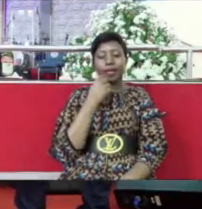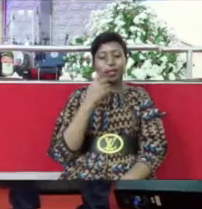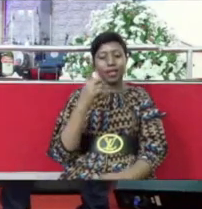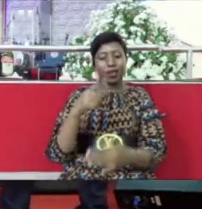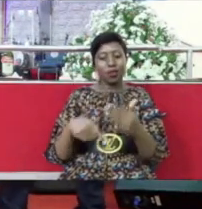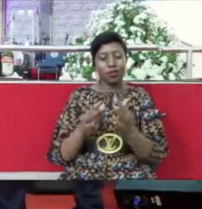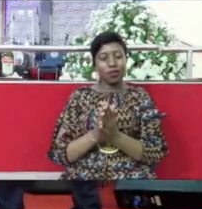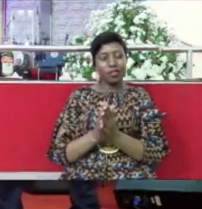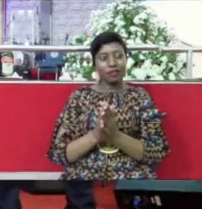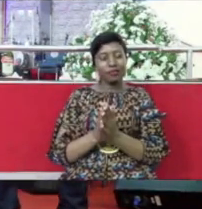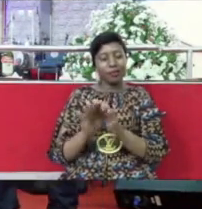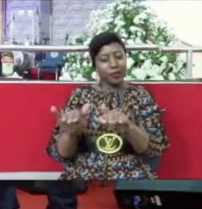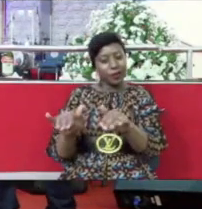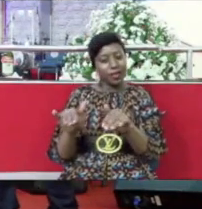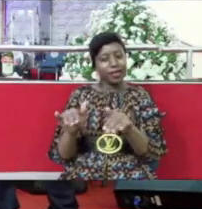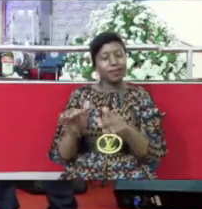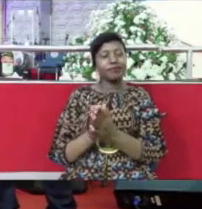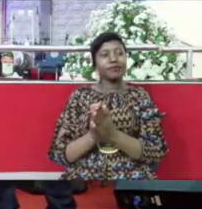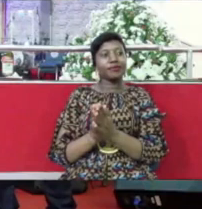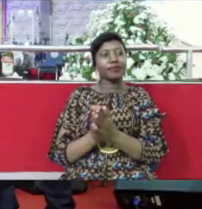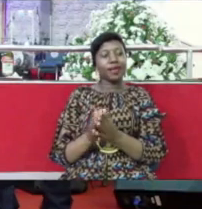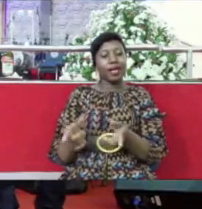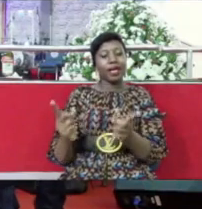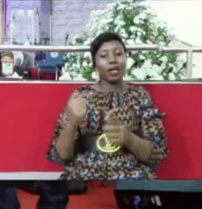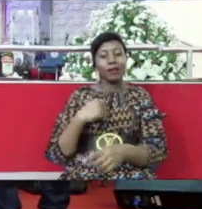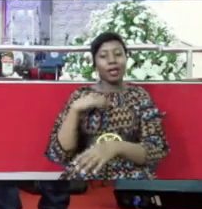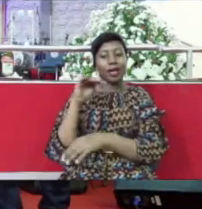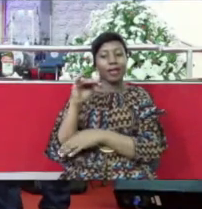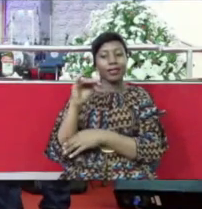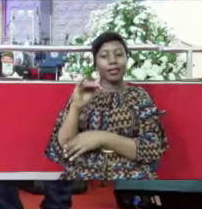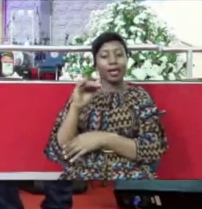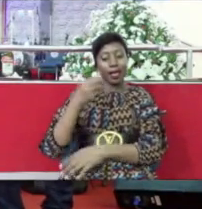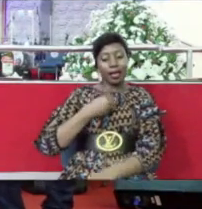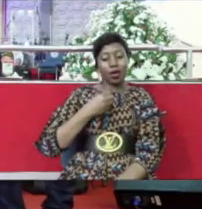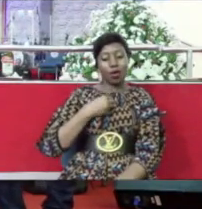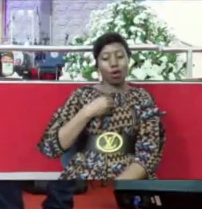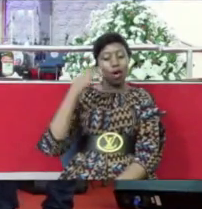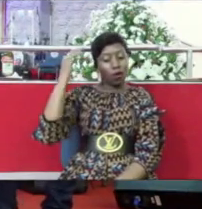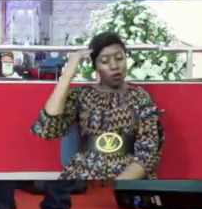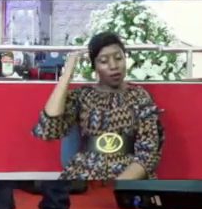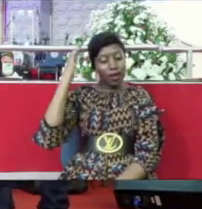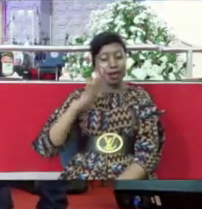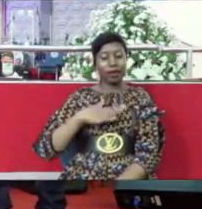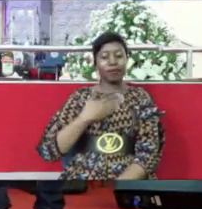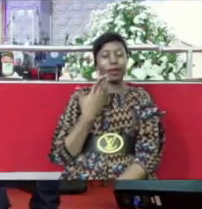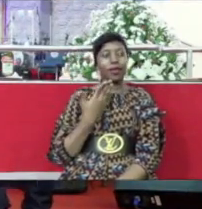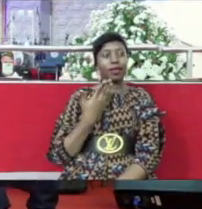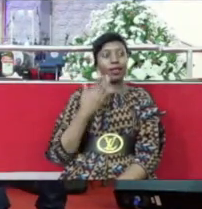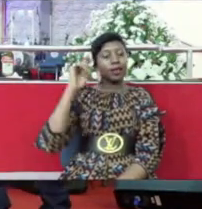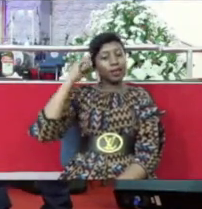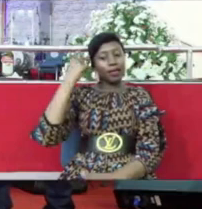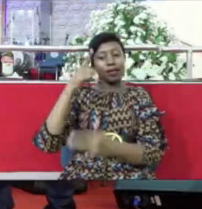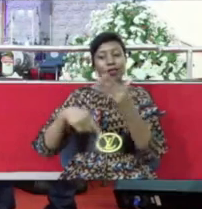wait a minute. Ngojeni kidogo. Let me ask the owner. Wacha niulize mwenyewe. Of this head. Wa hii kichwa. What he thinks. Anafikiria nini?